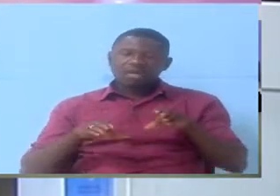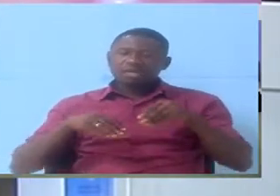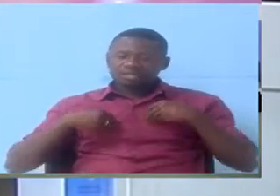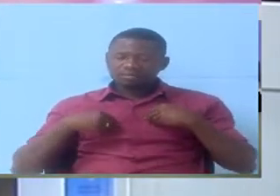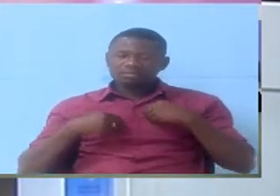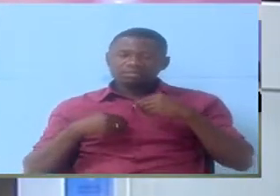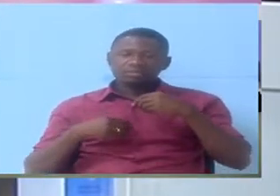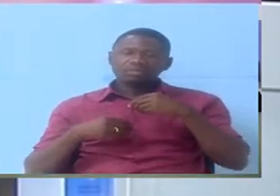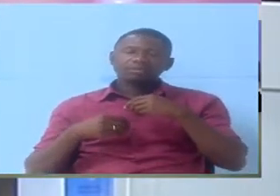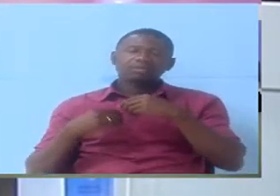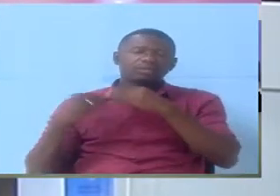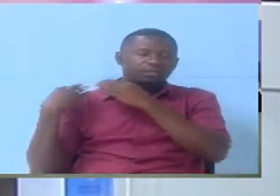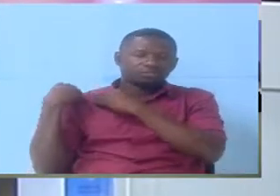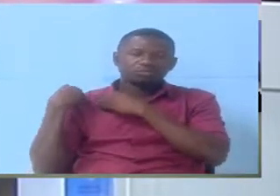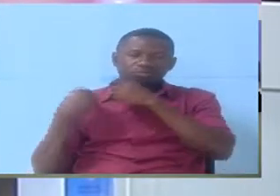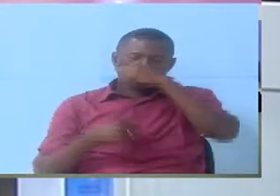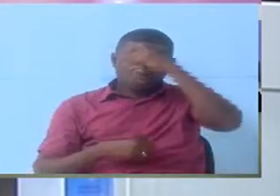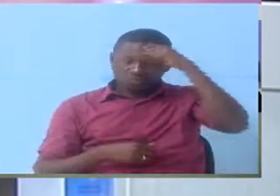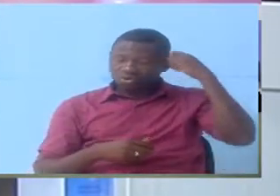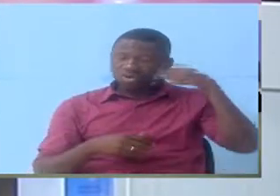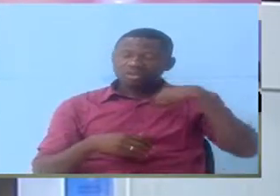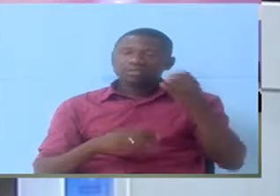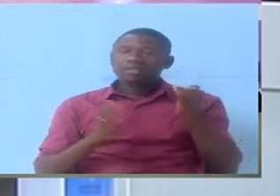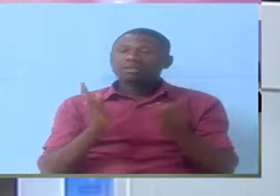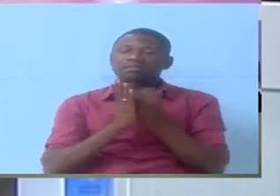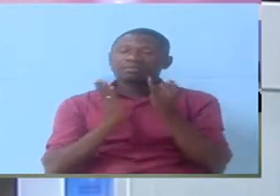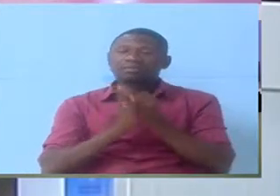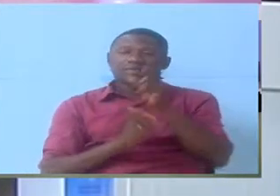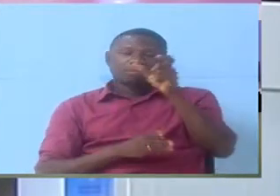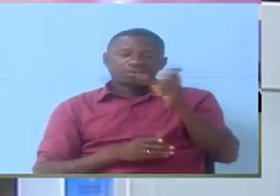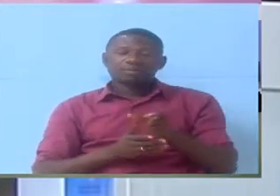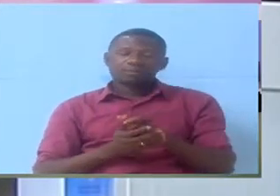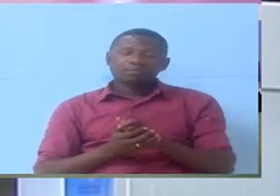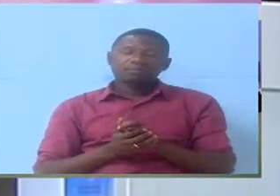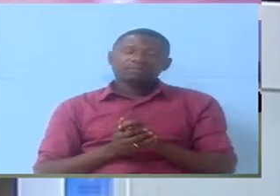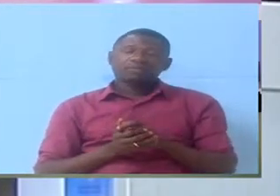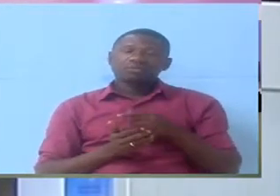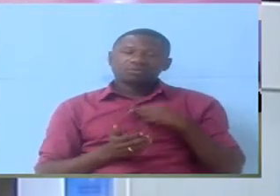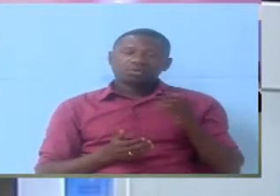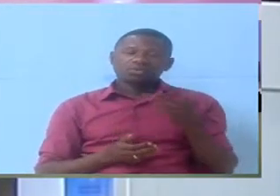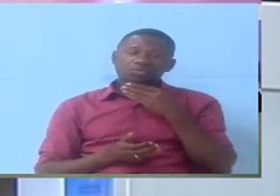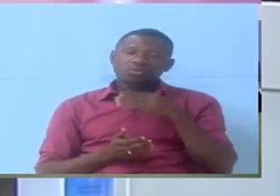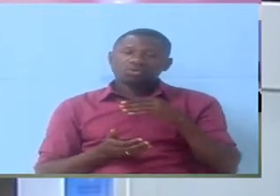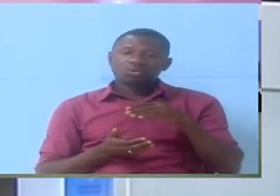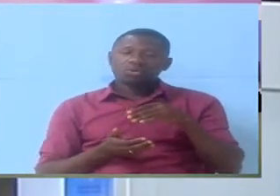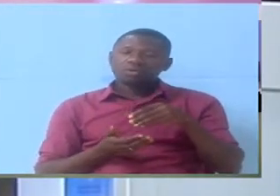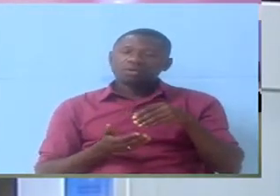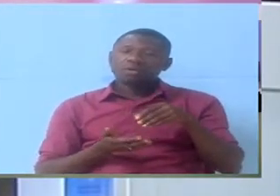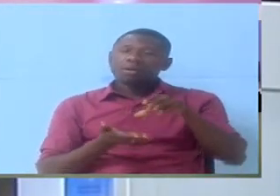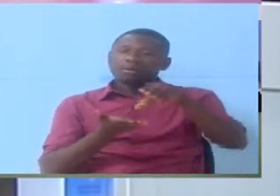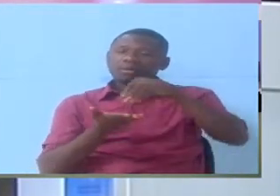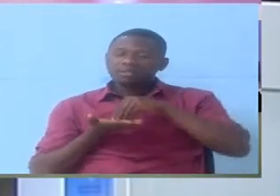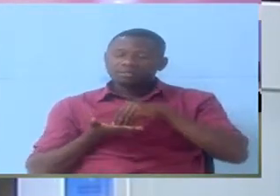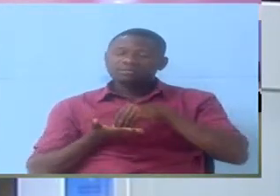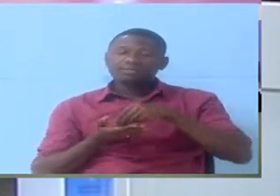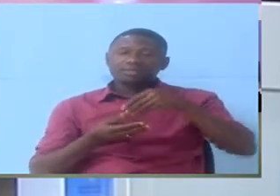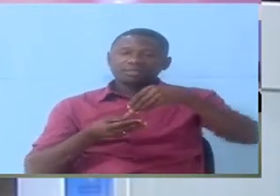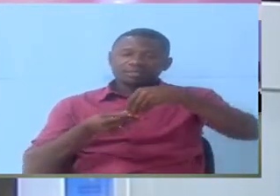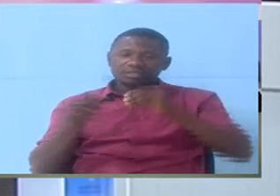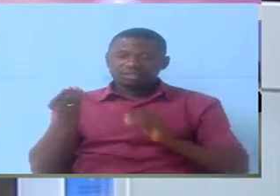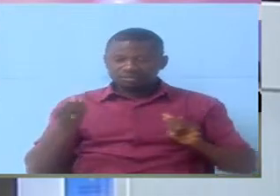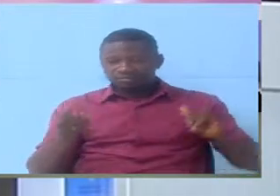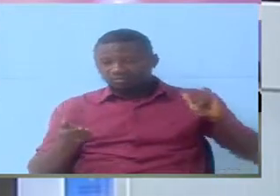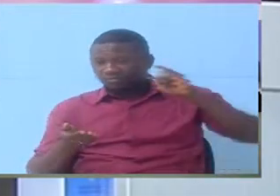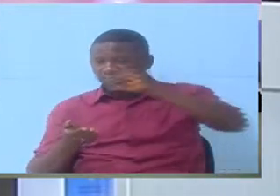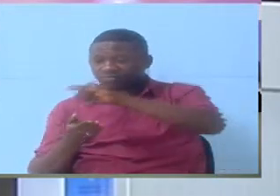Yenyindo ko dinna kombe kela kisikisirla altije. And I should go and pick a ticket from the DPKO. Consider ticket or ta DPKO. So I